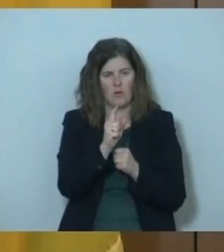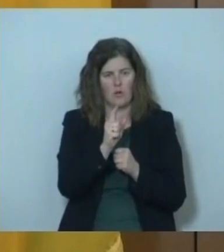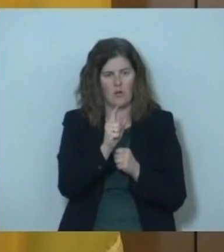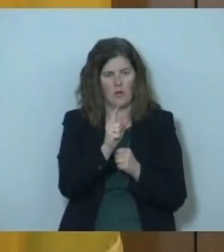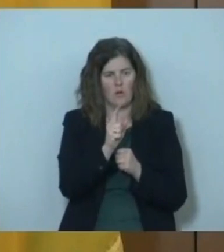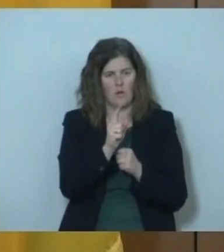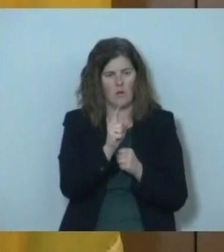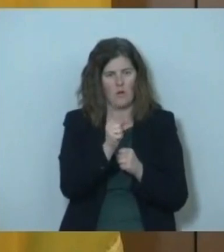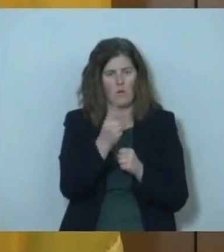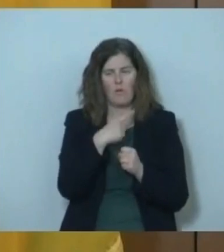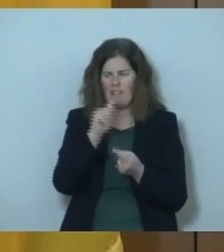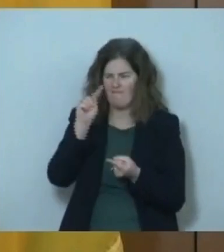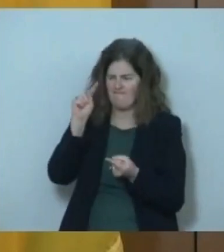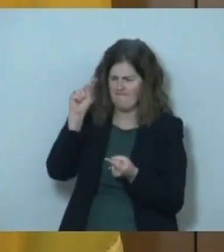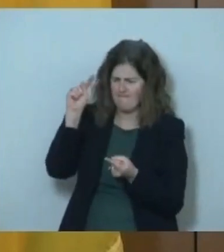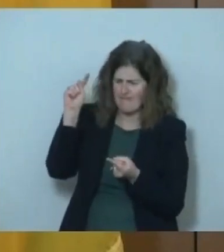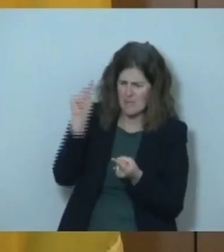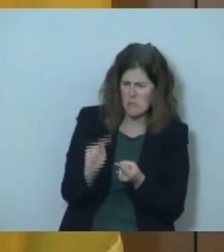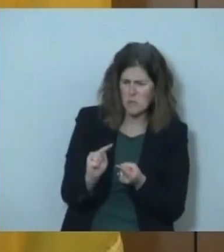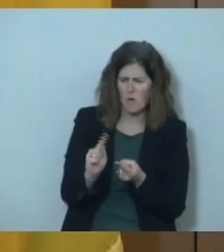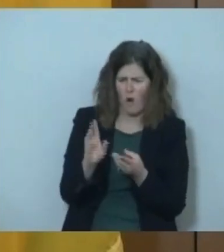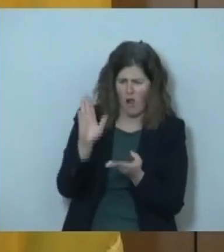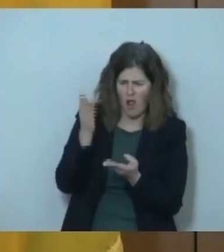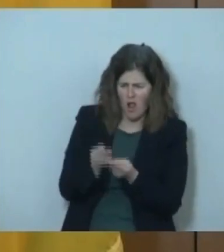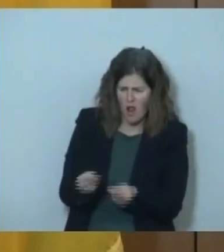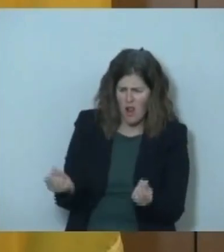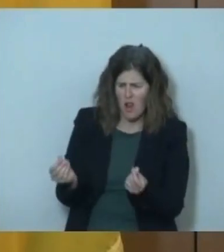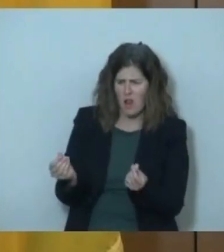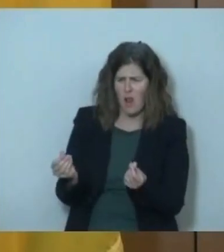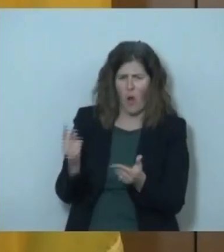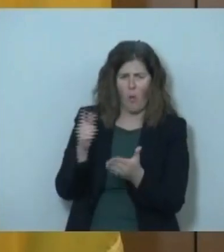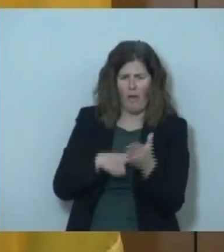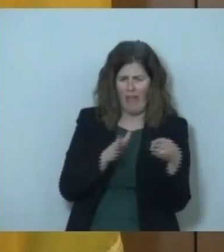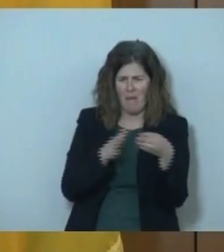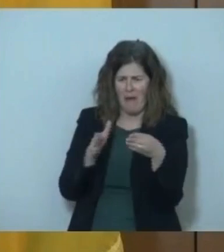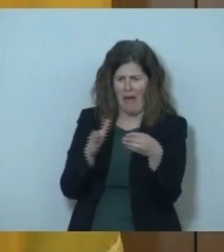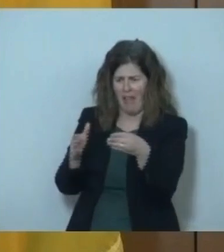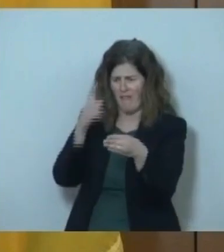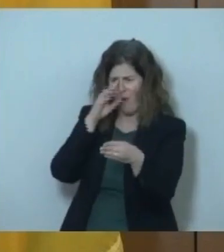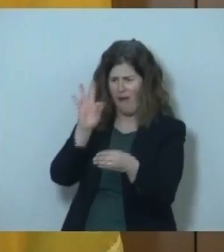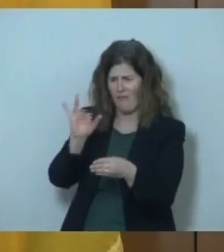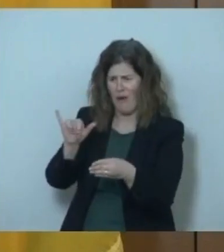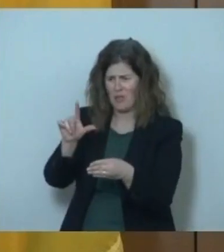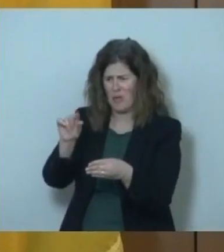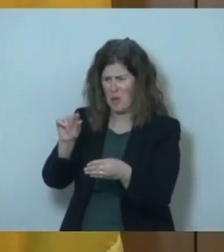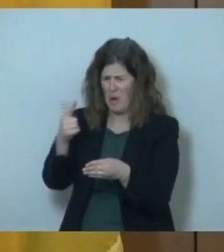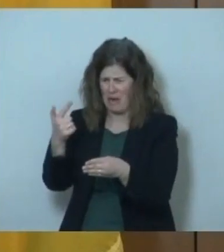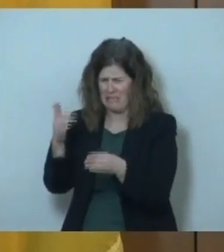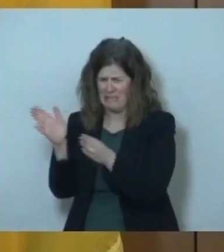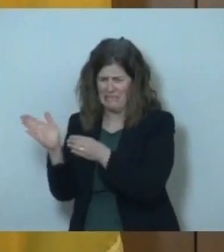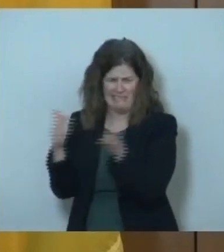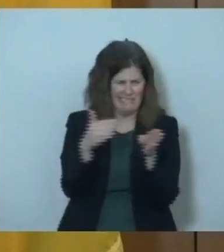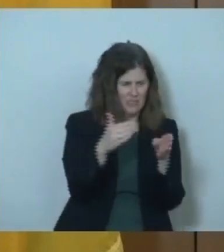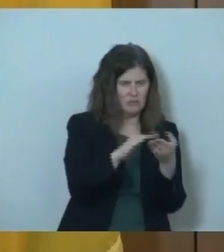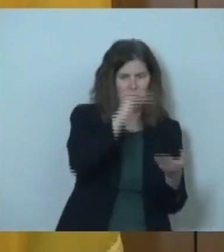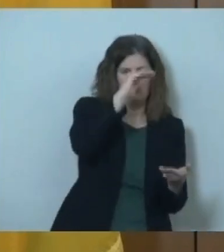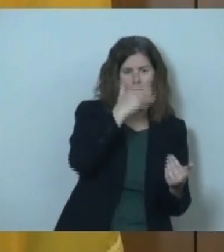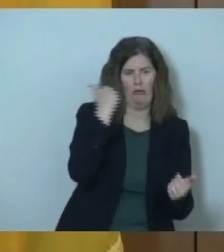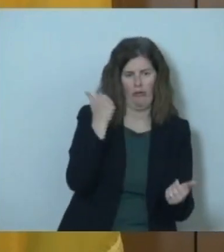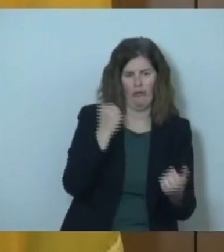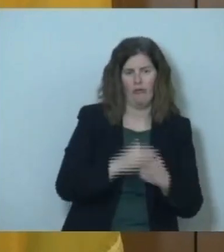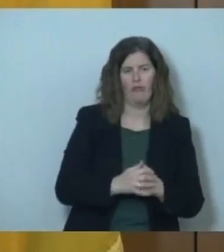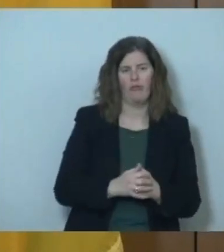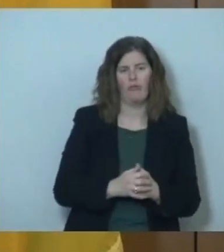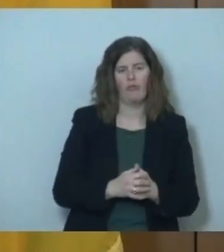or mitigate to the highest degree possible where we're headed for FY21. But I think